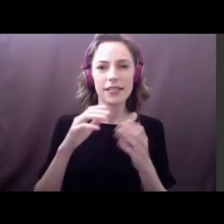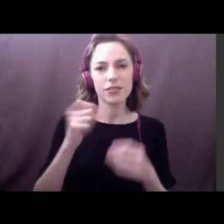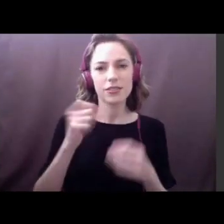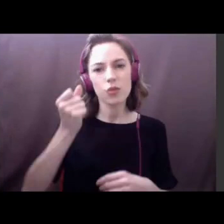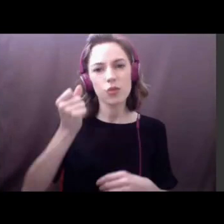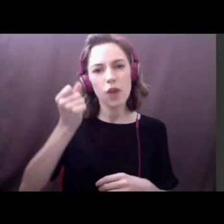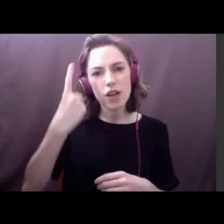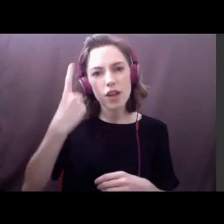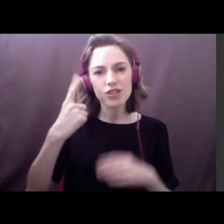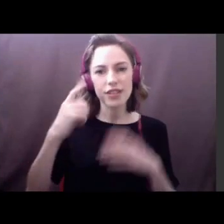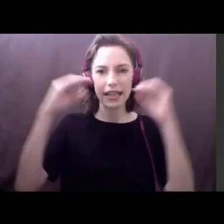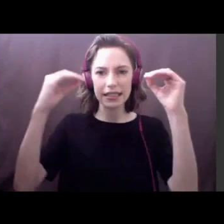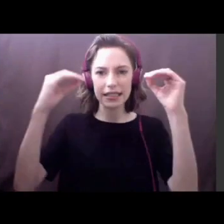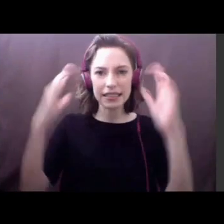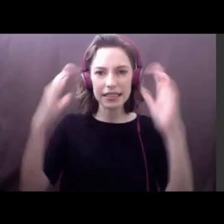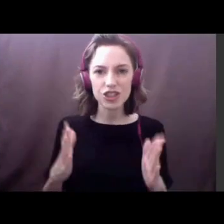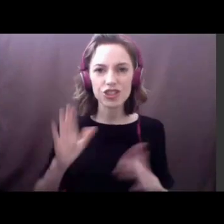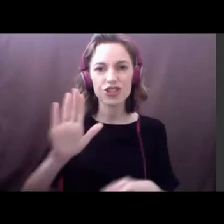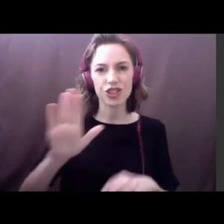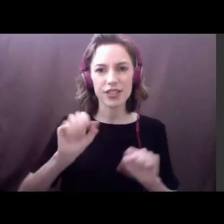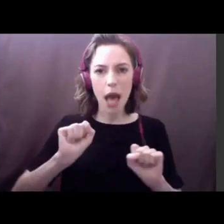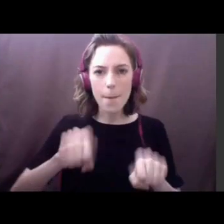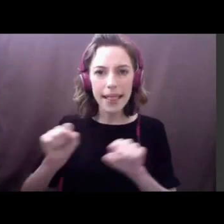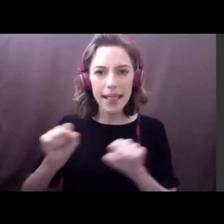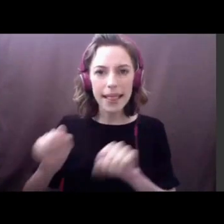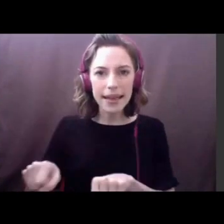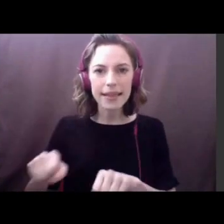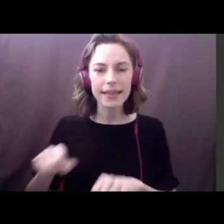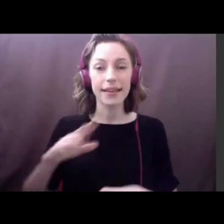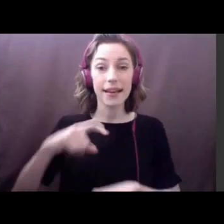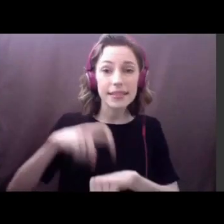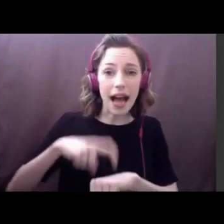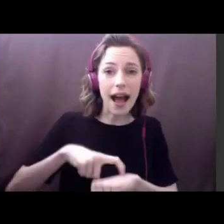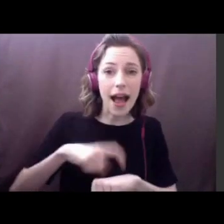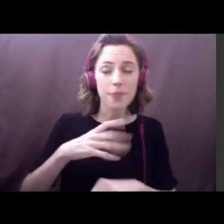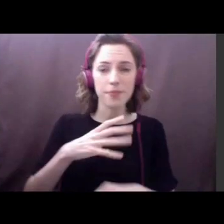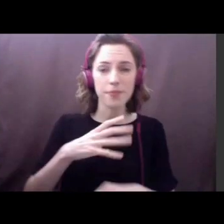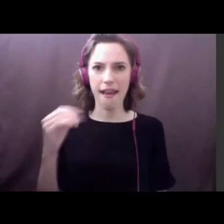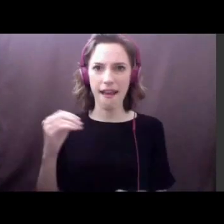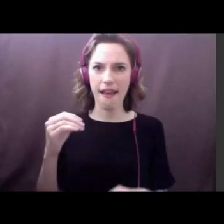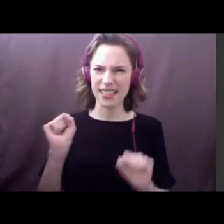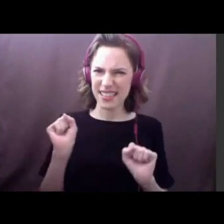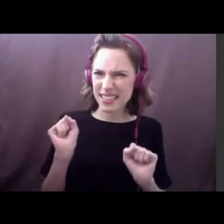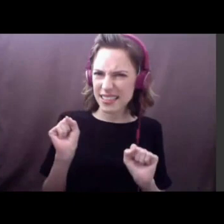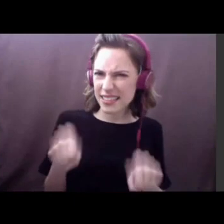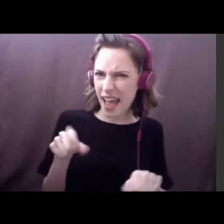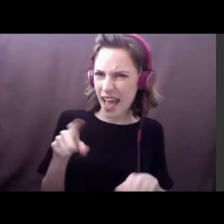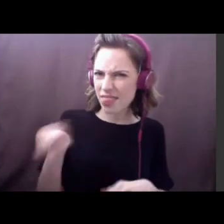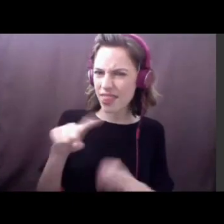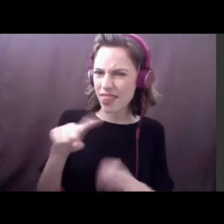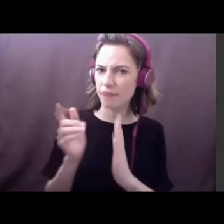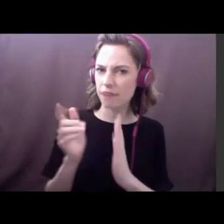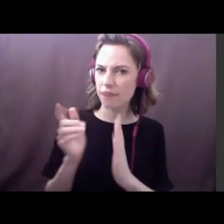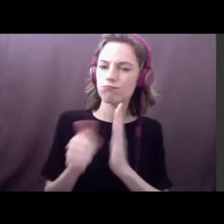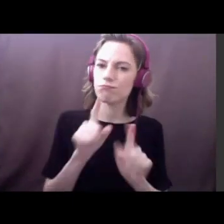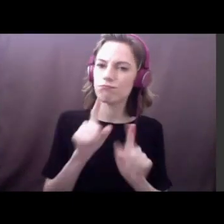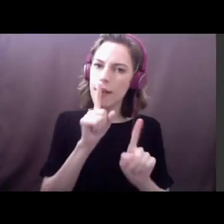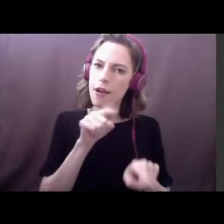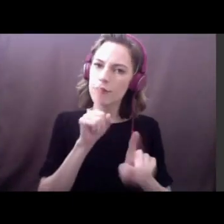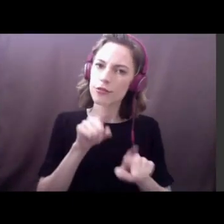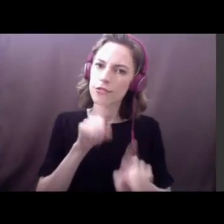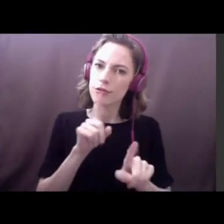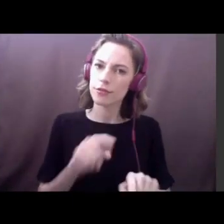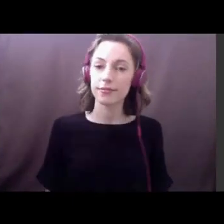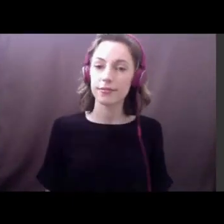questions. There is anecdotal evidence that is probably in the literature as well that some children